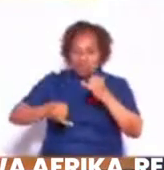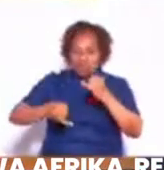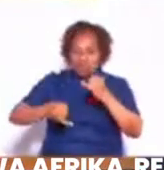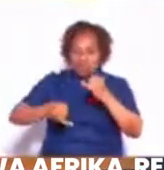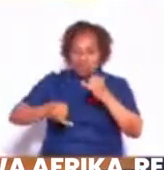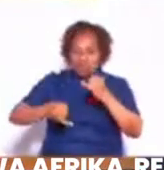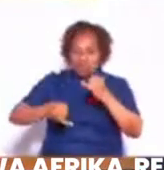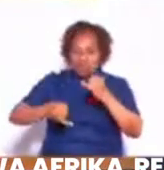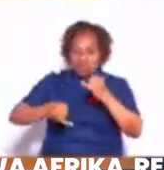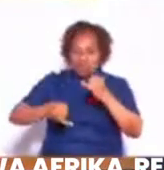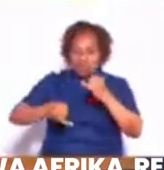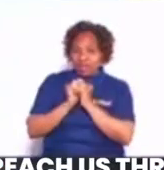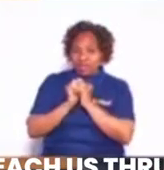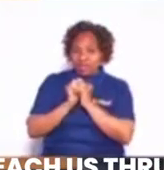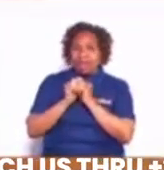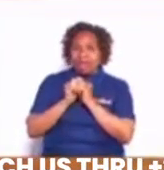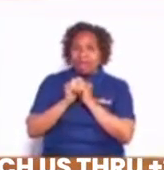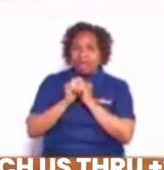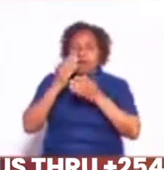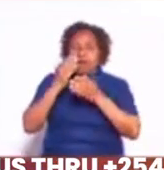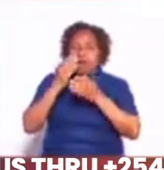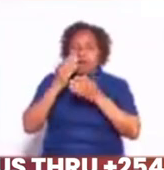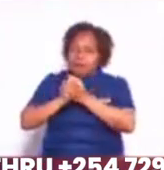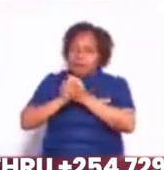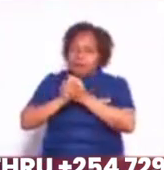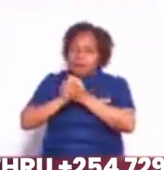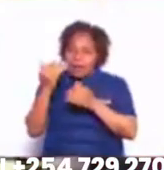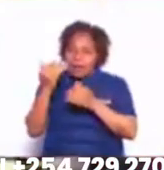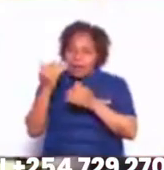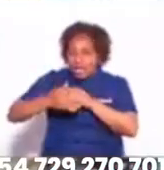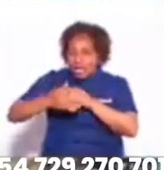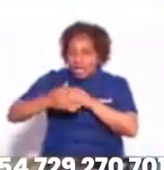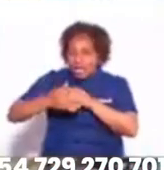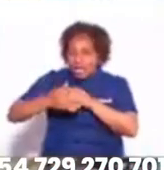together? Just shake hand of your neighbor and say, are we together?